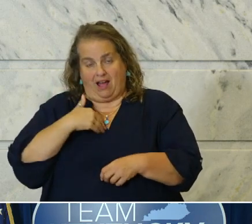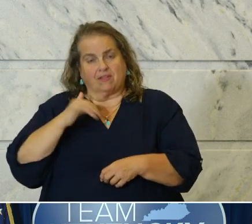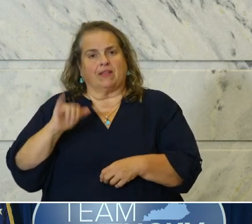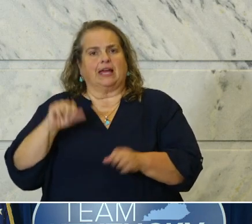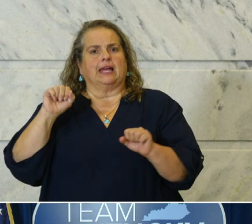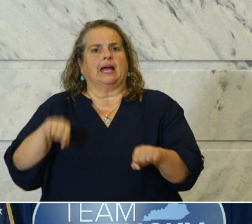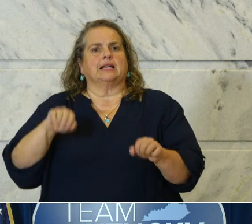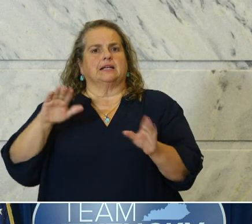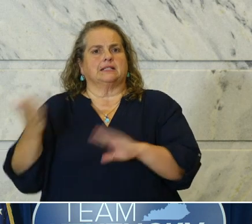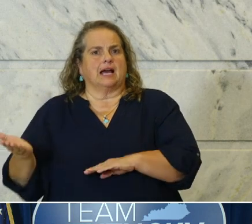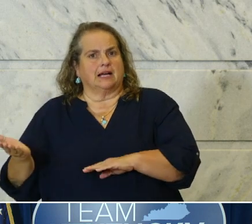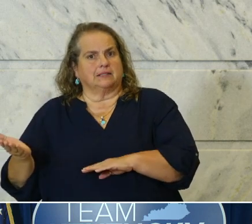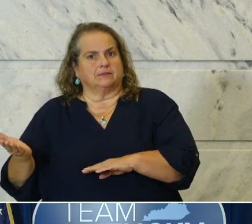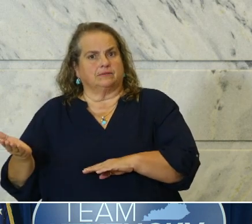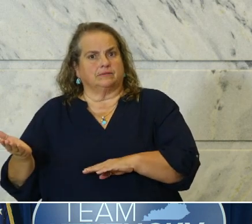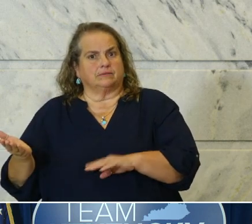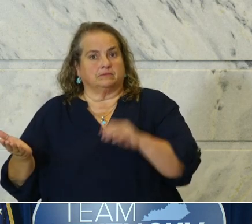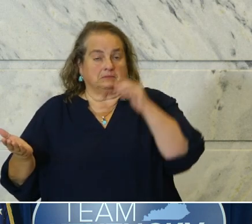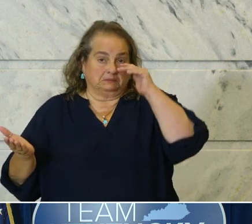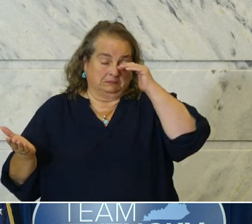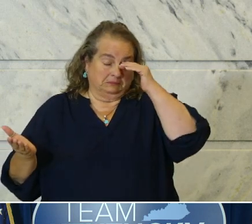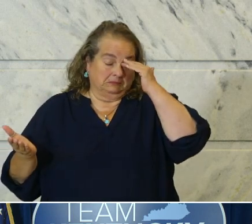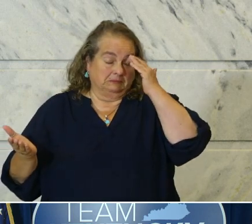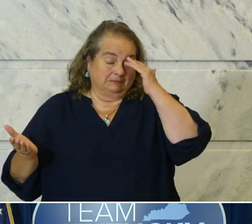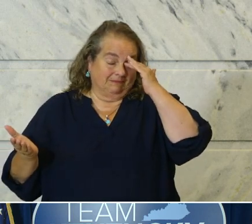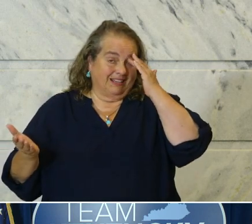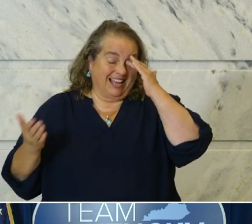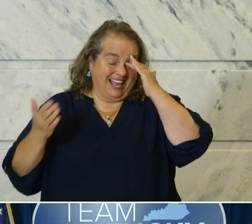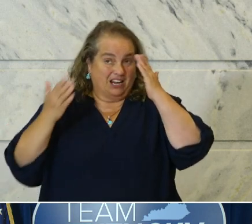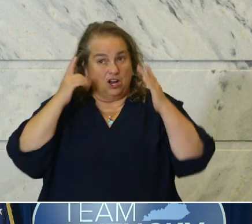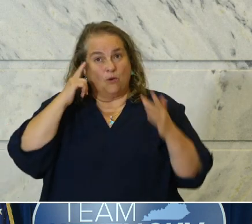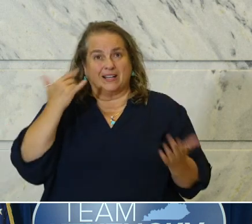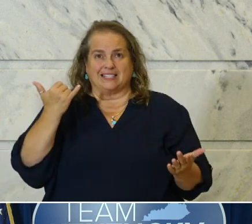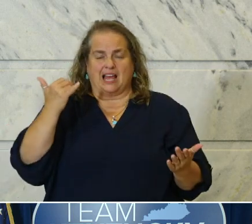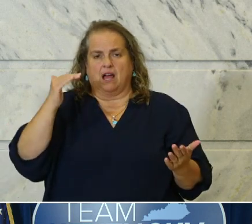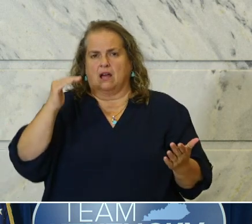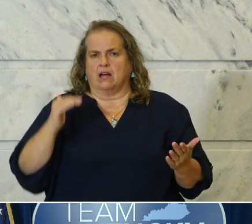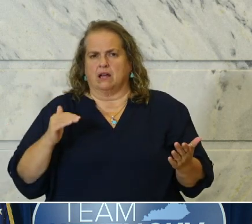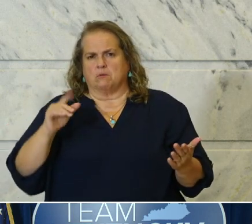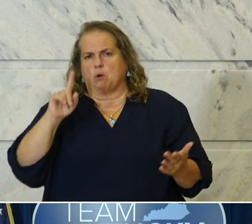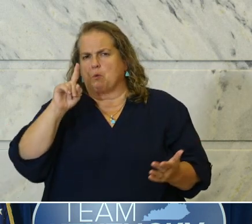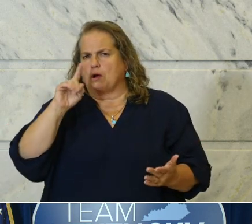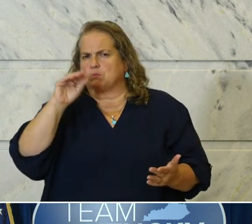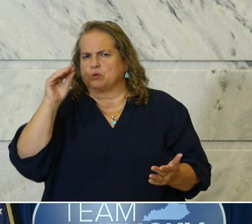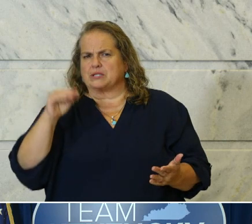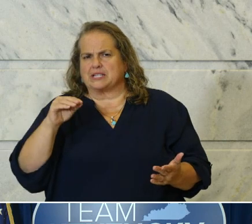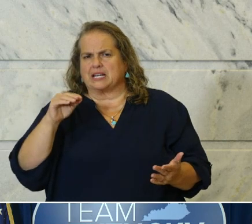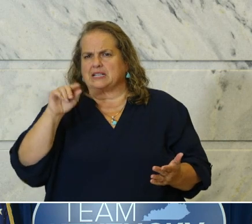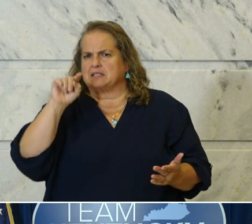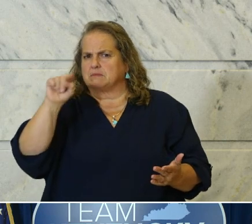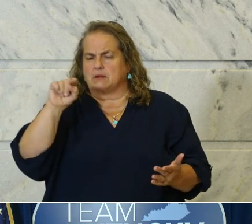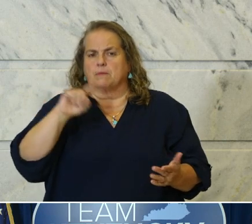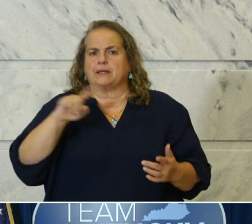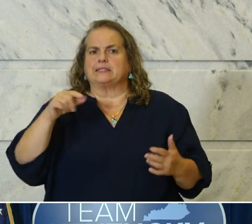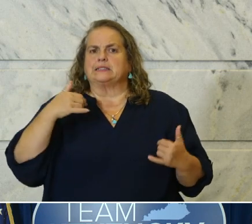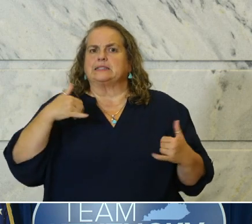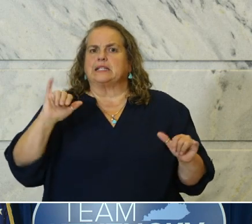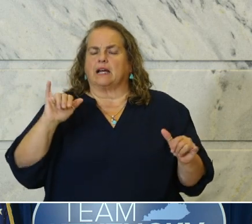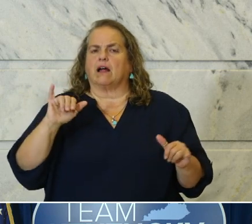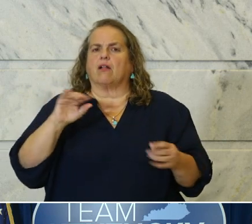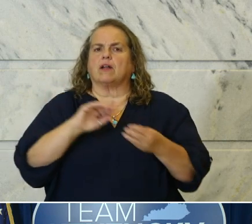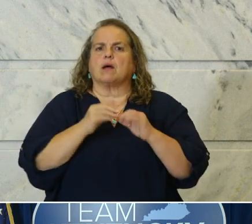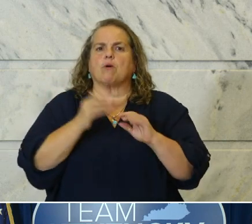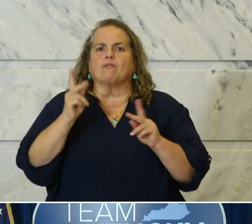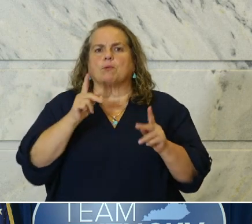So even if it's down, I know it's south of 2%, even if it's at 1%, in a week where we